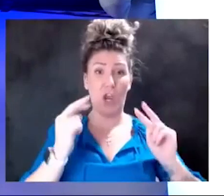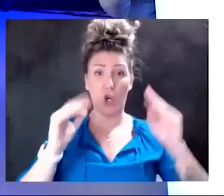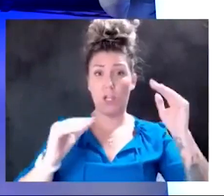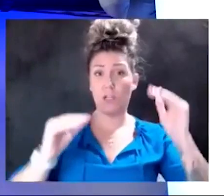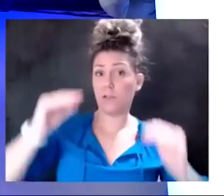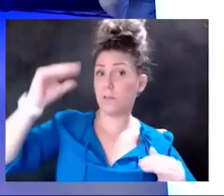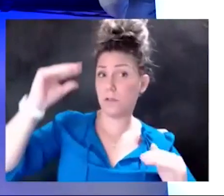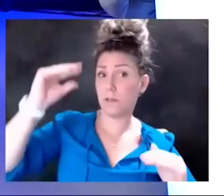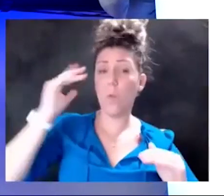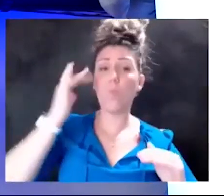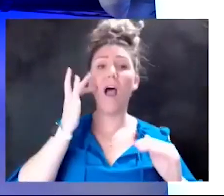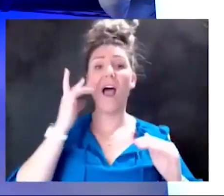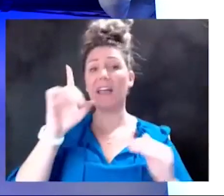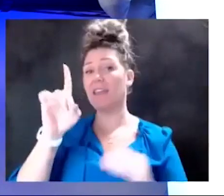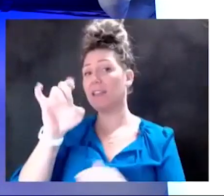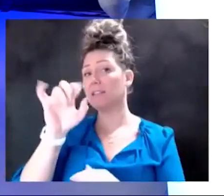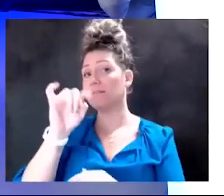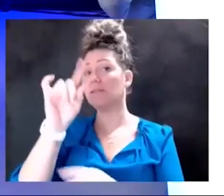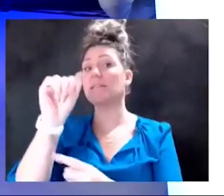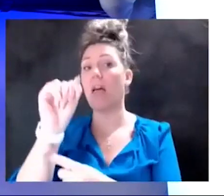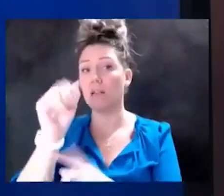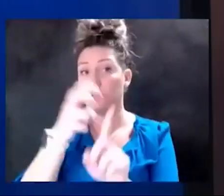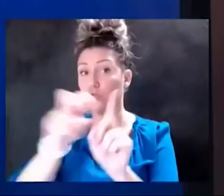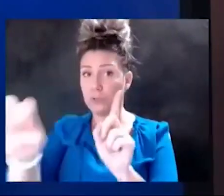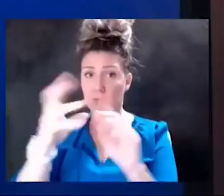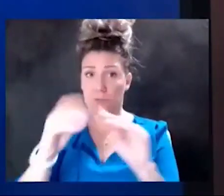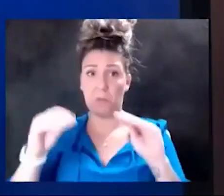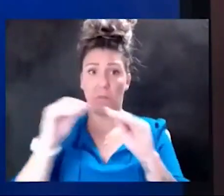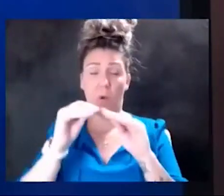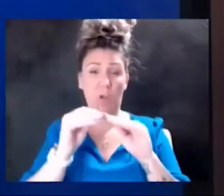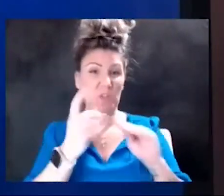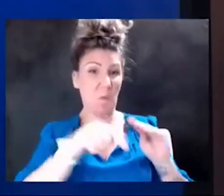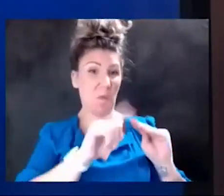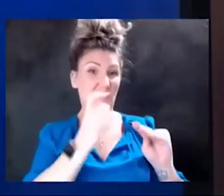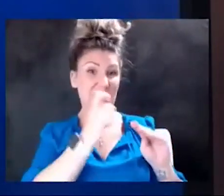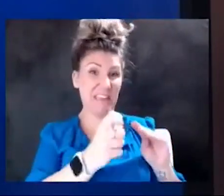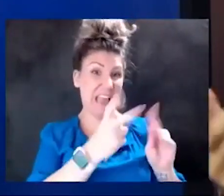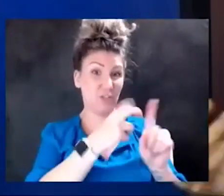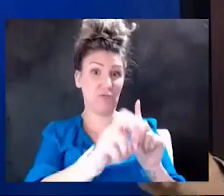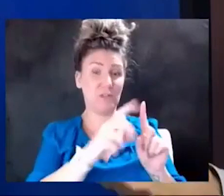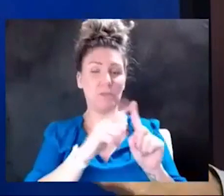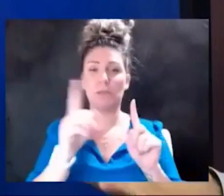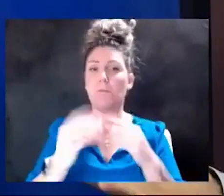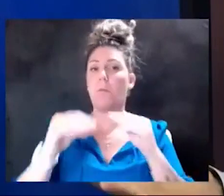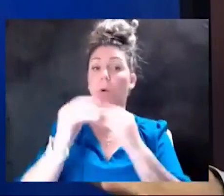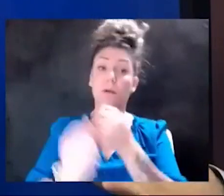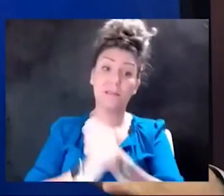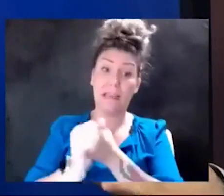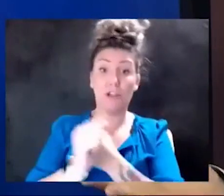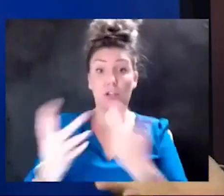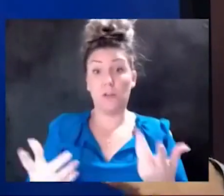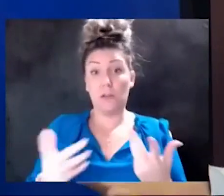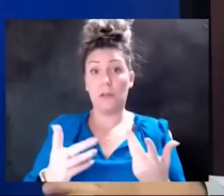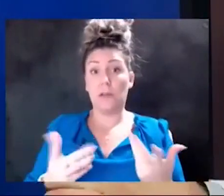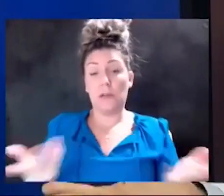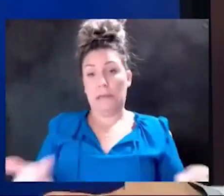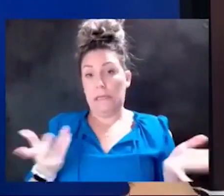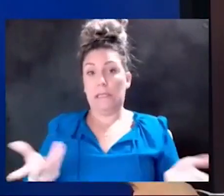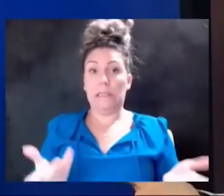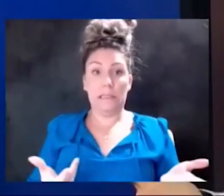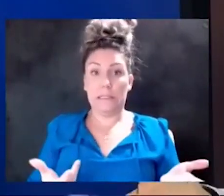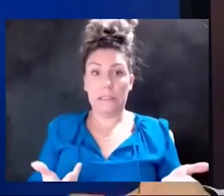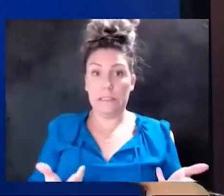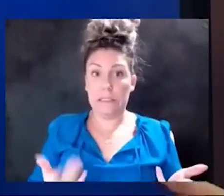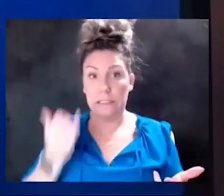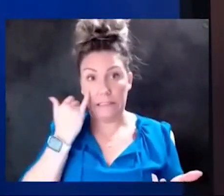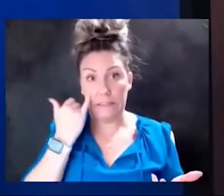transmissible that it prevents some of the less transmissible and potentially even more dangerous ones. That's not to say you want to get Delta. You don't have to get any of them if you're